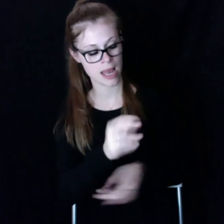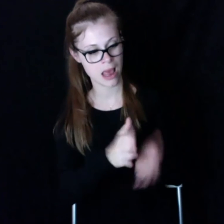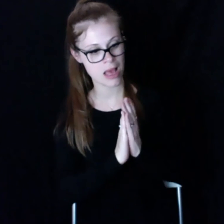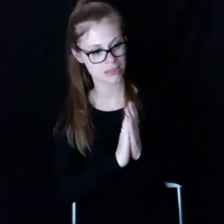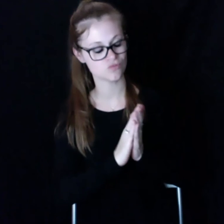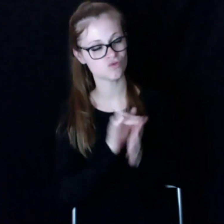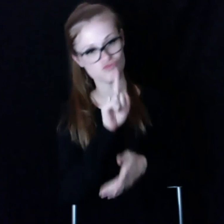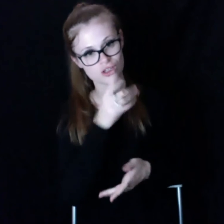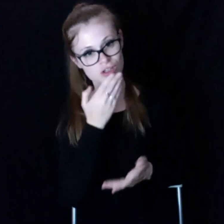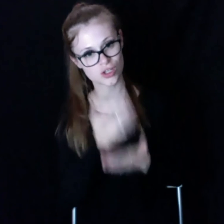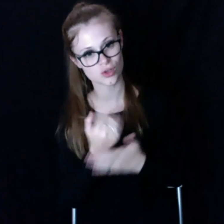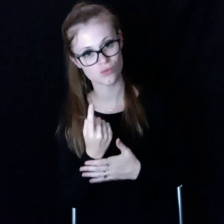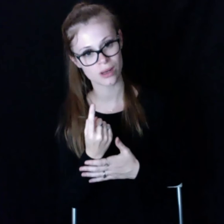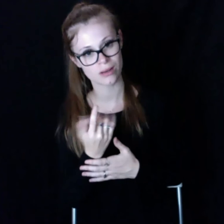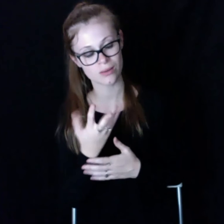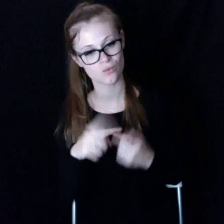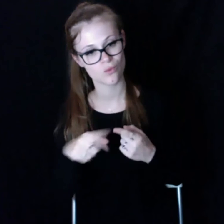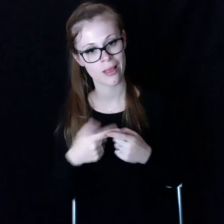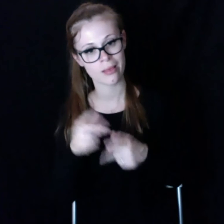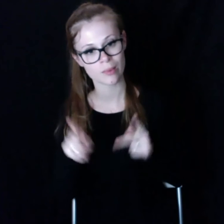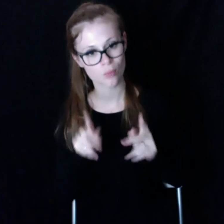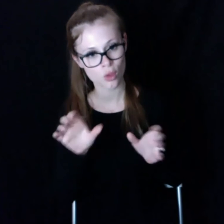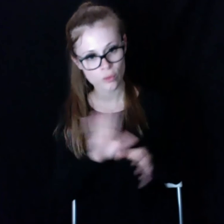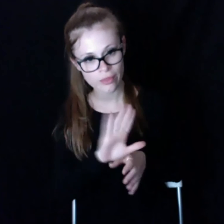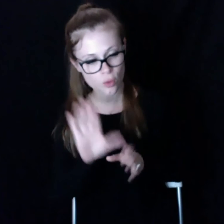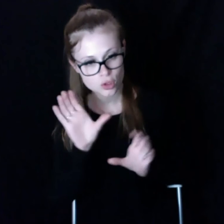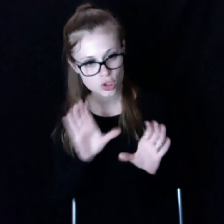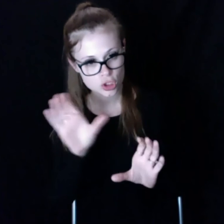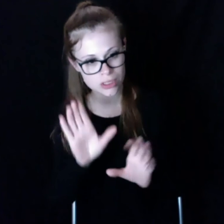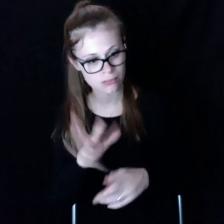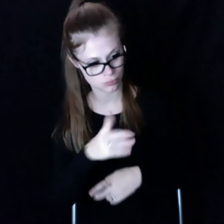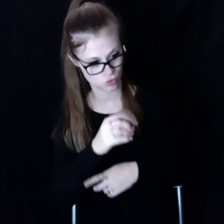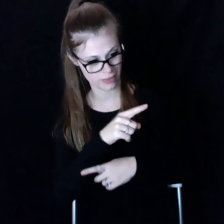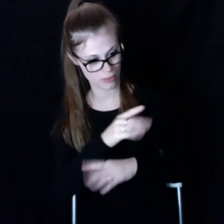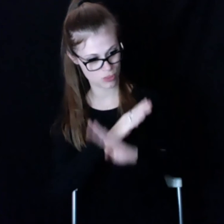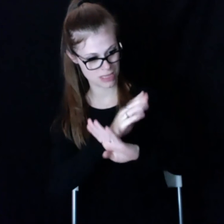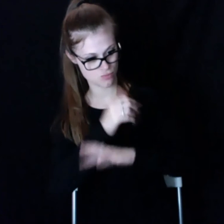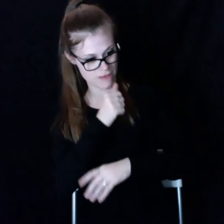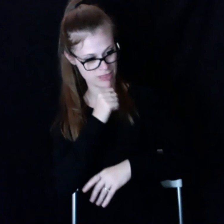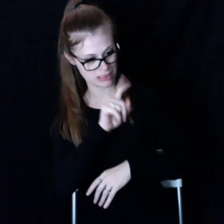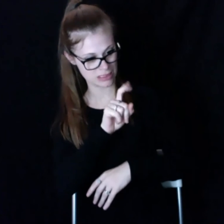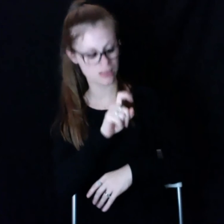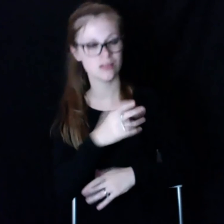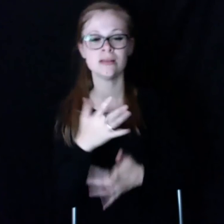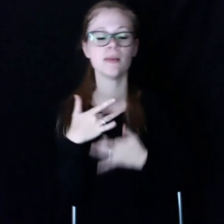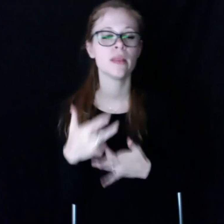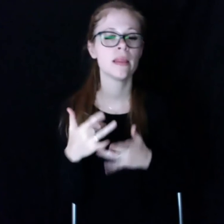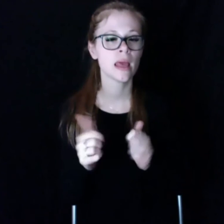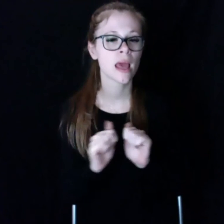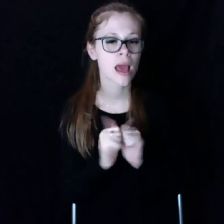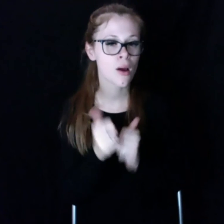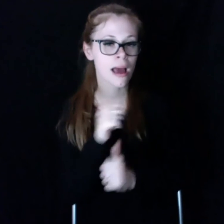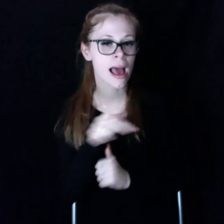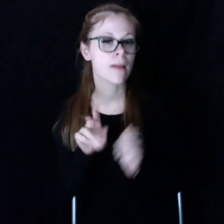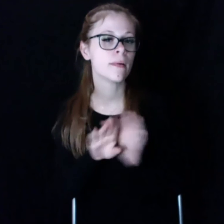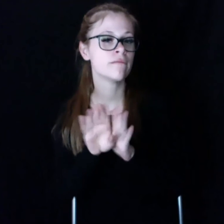a really good one while people are doing their own searching, which is, do they protect privacy? And so normally the way that an app developer